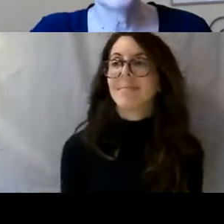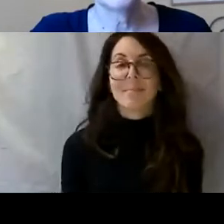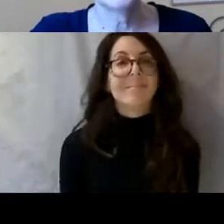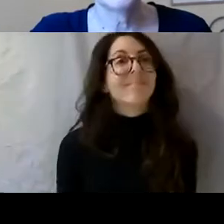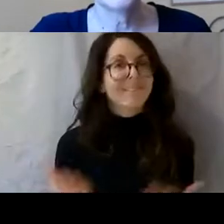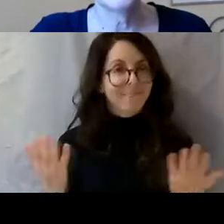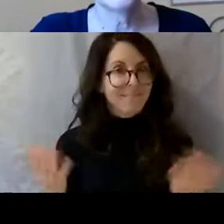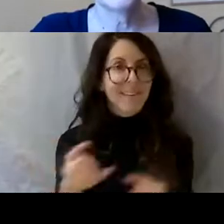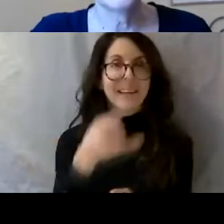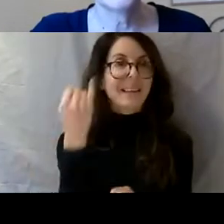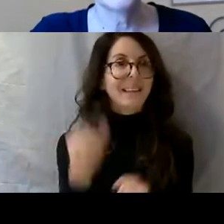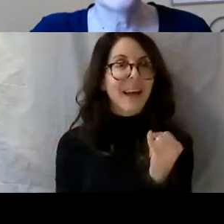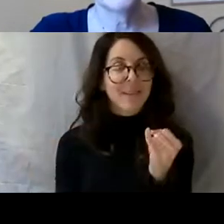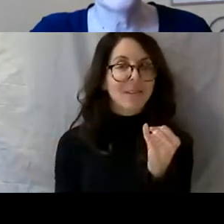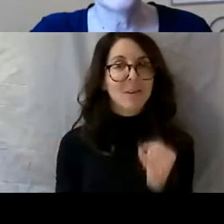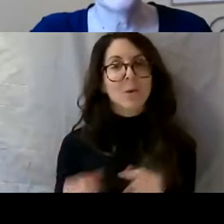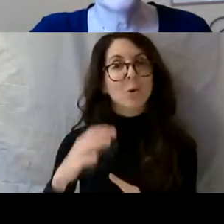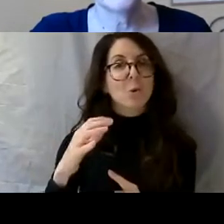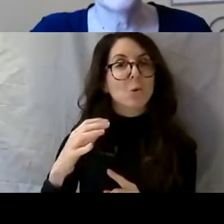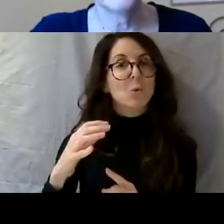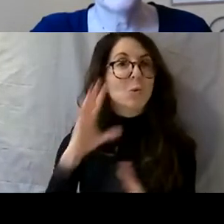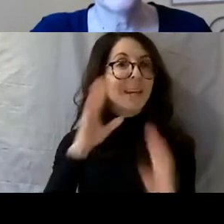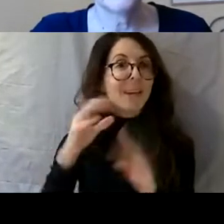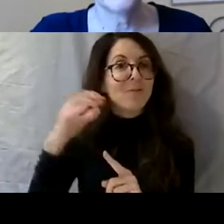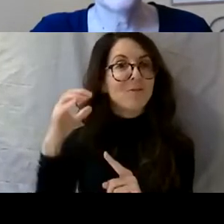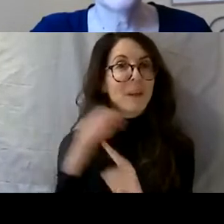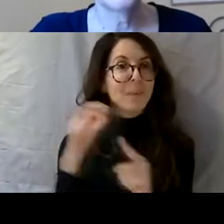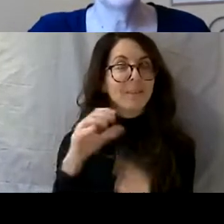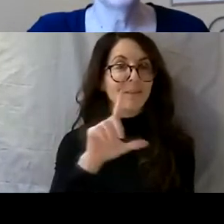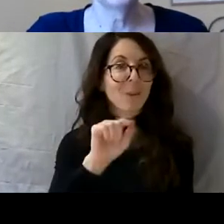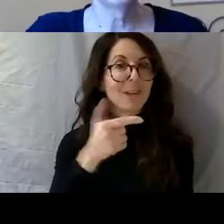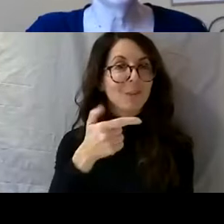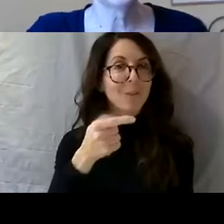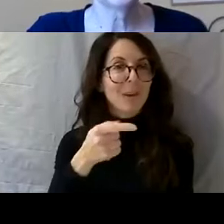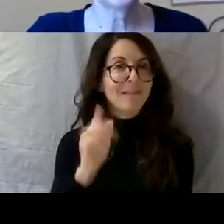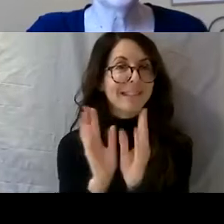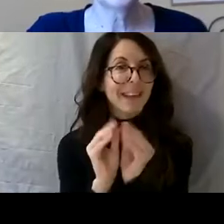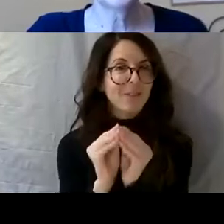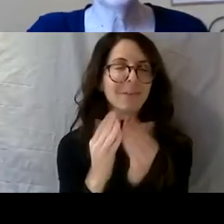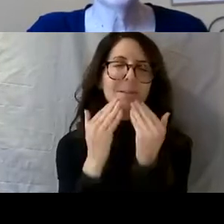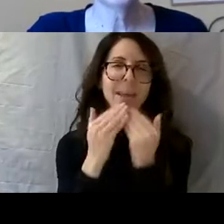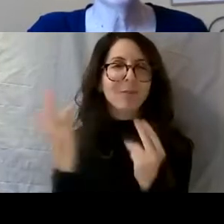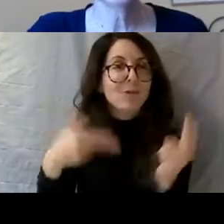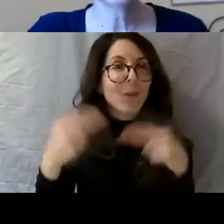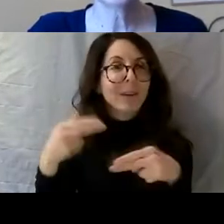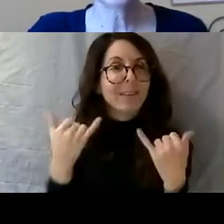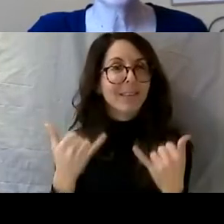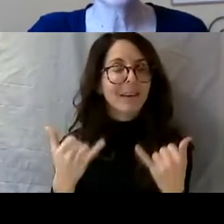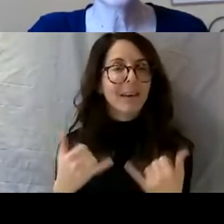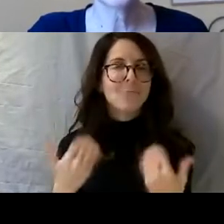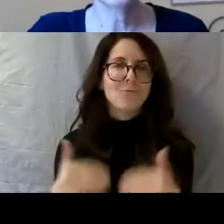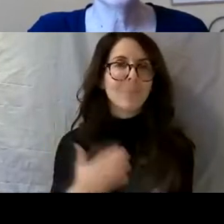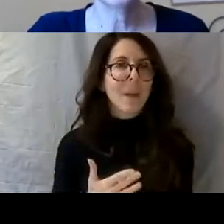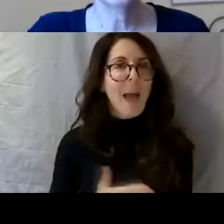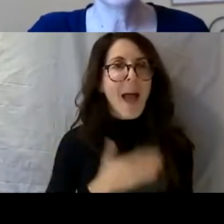last Creative Champions session of 2021, and I want to thank you for joining us. I'm really happy we've been able to